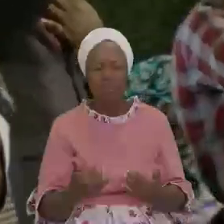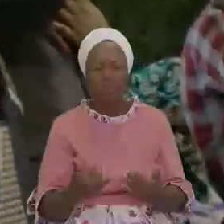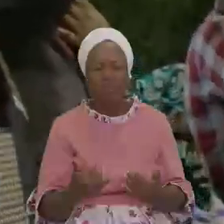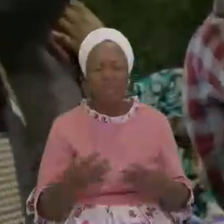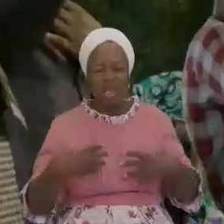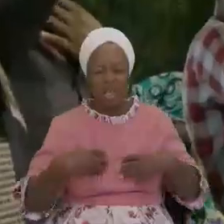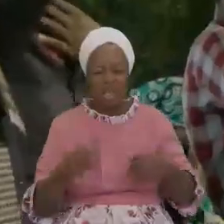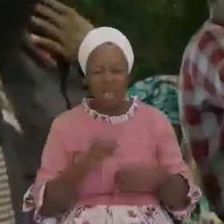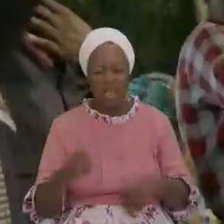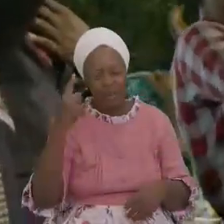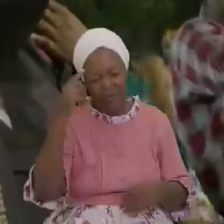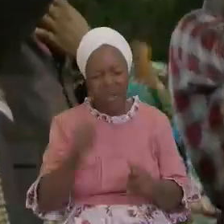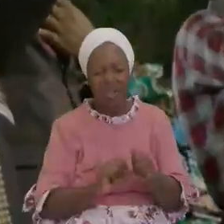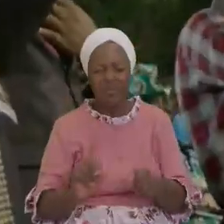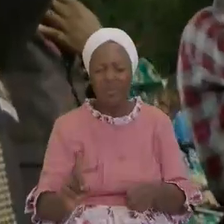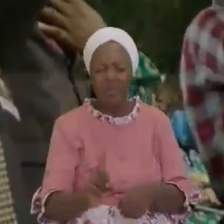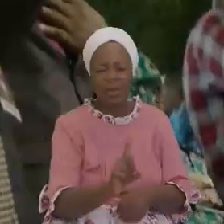Healing for everyone.